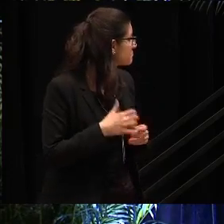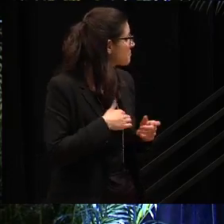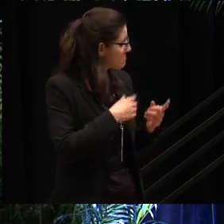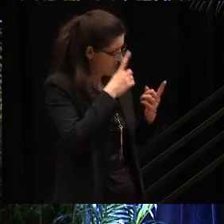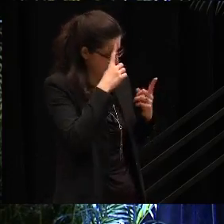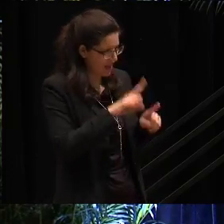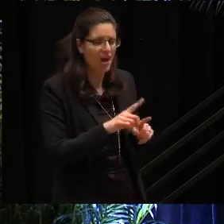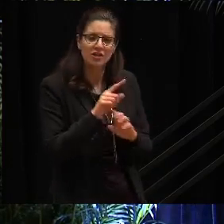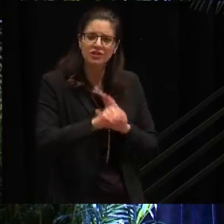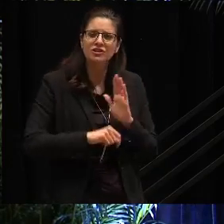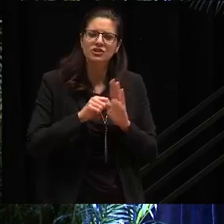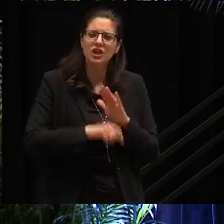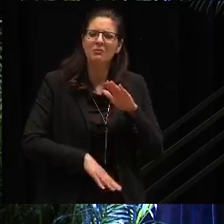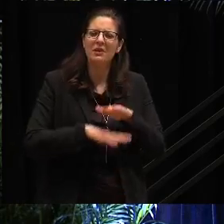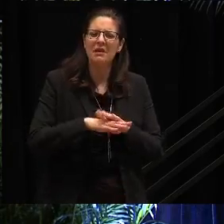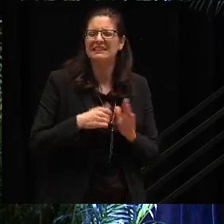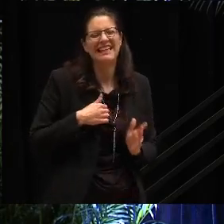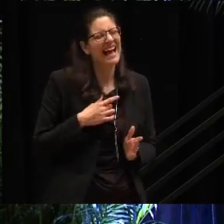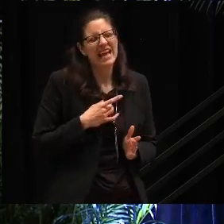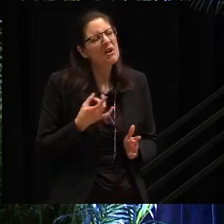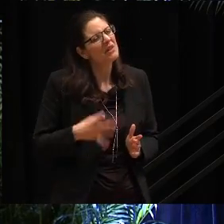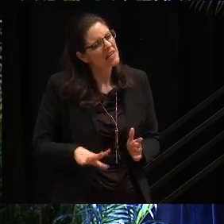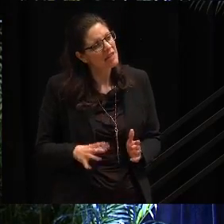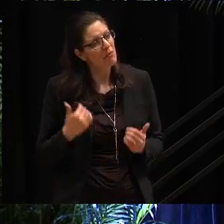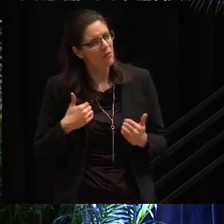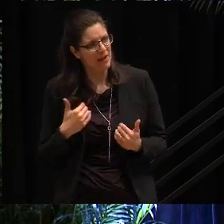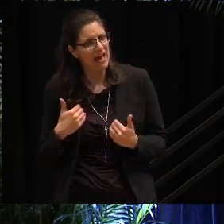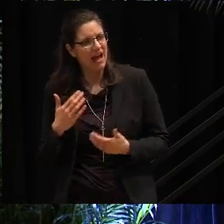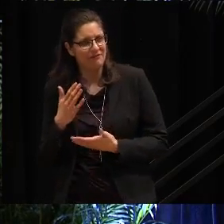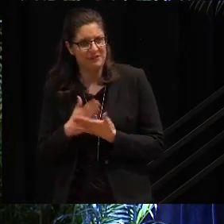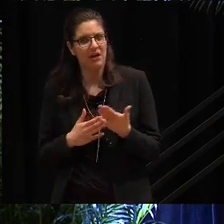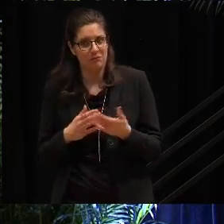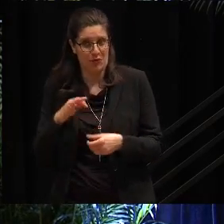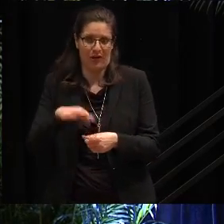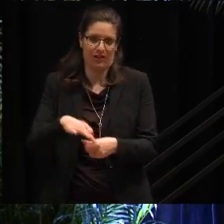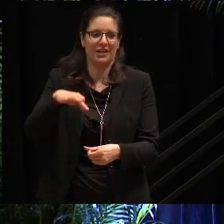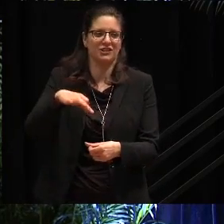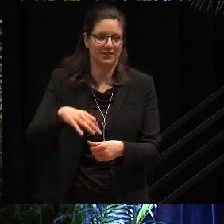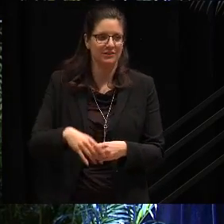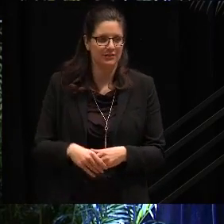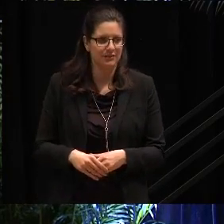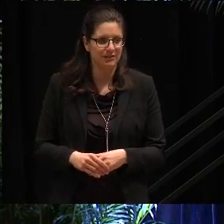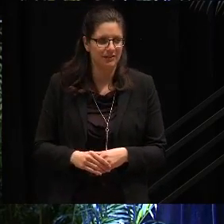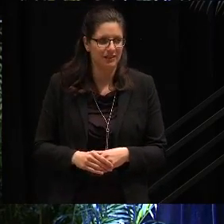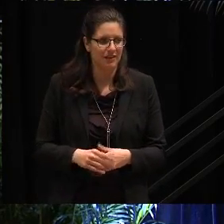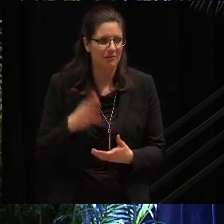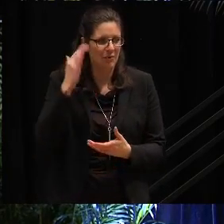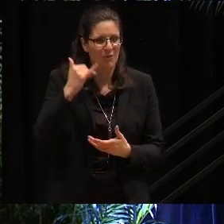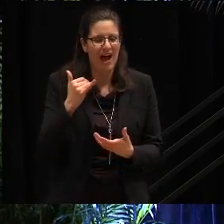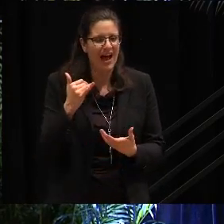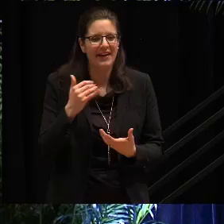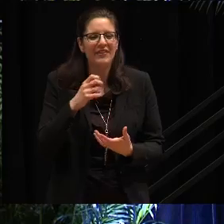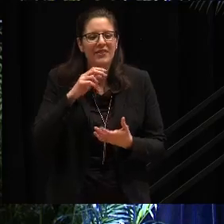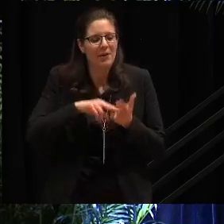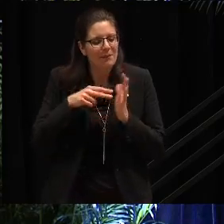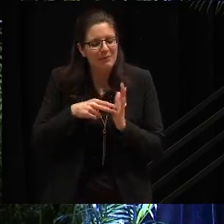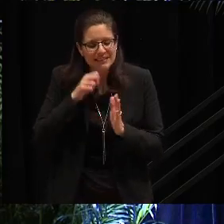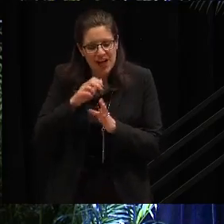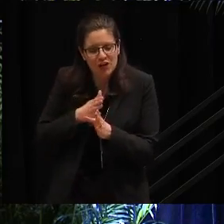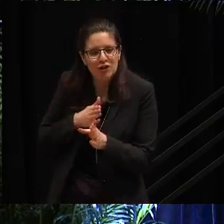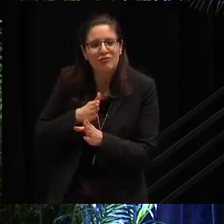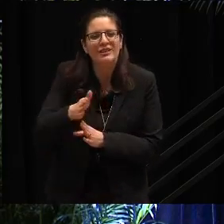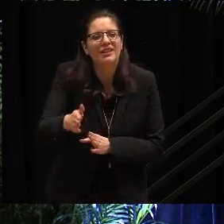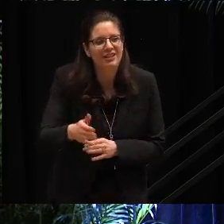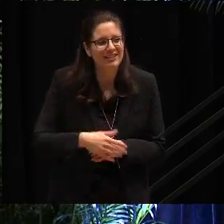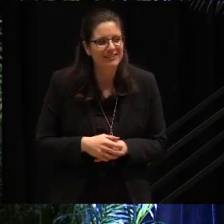well. Term limits, I don't like term limits. We have term limits, they're called elections. But why should it be a career? It was never meant to be a career.